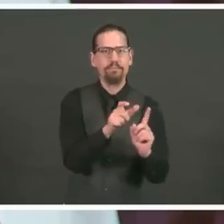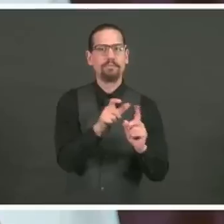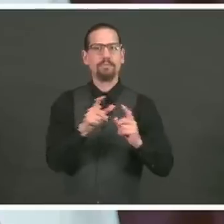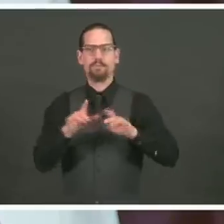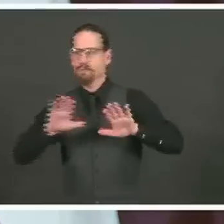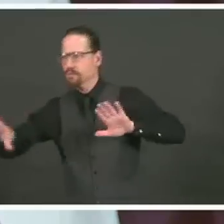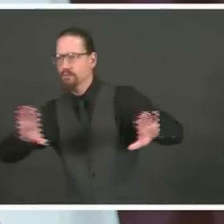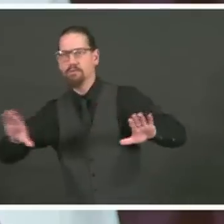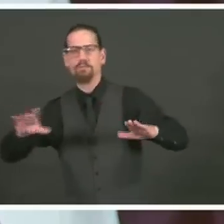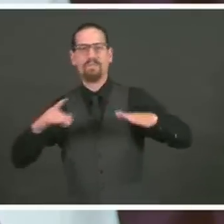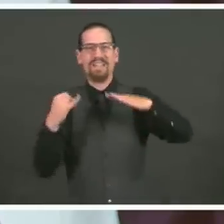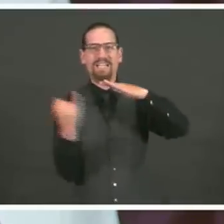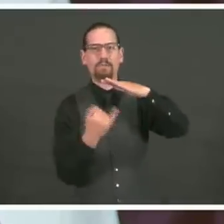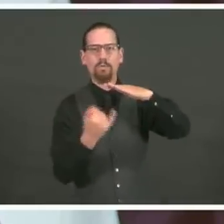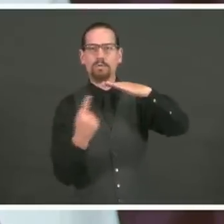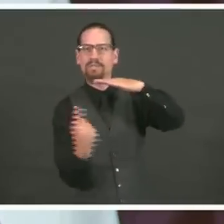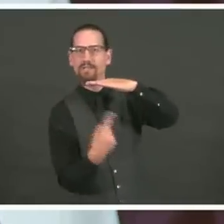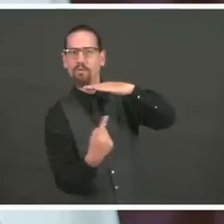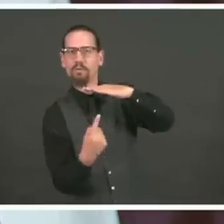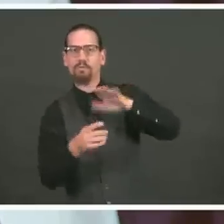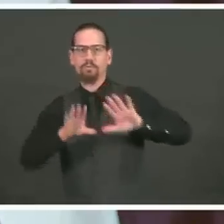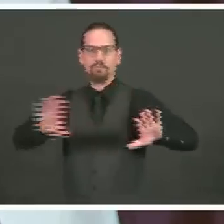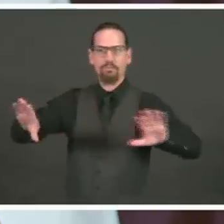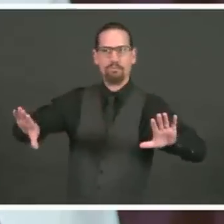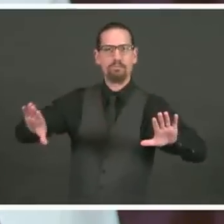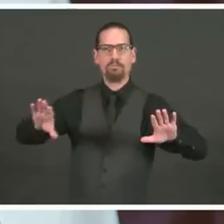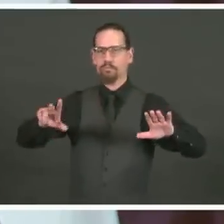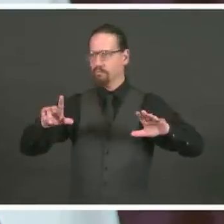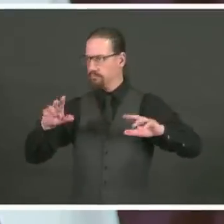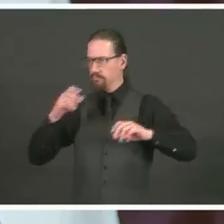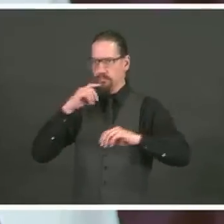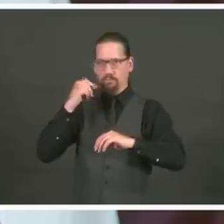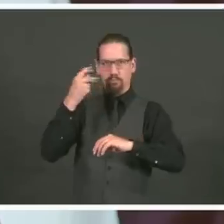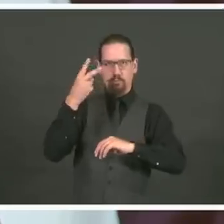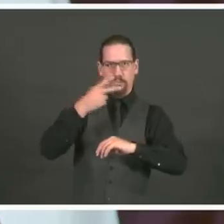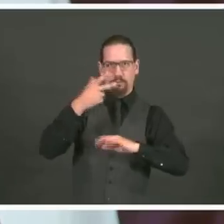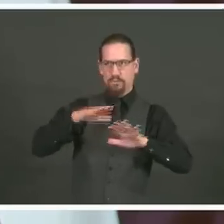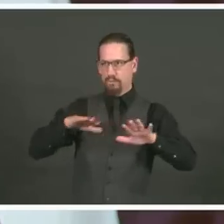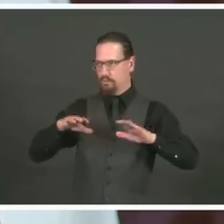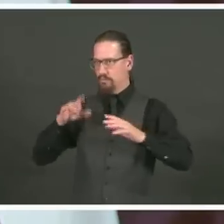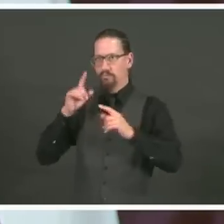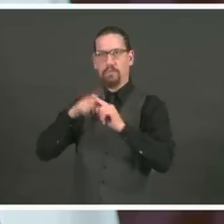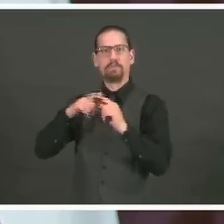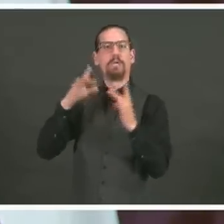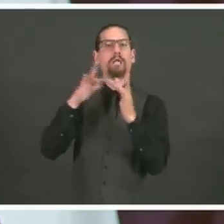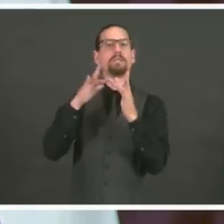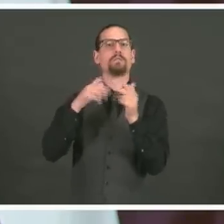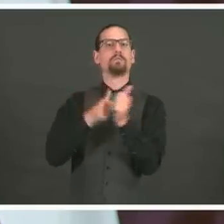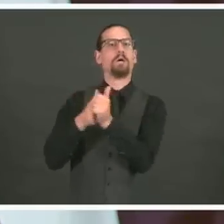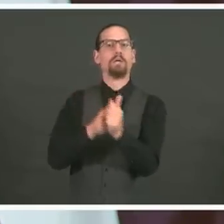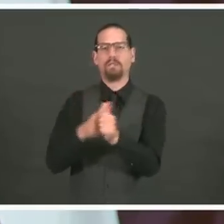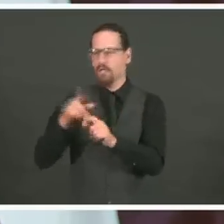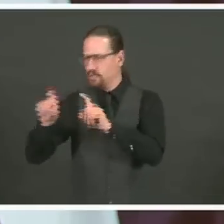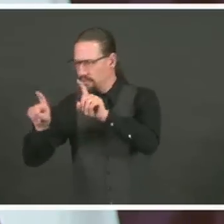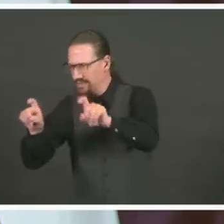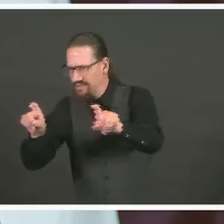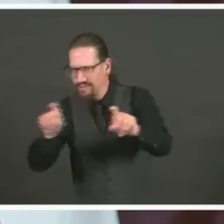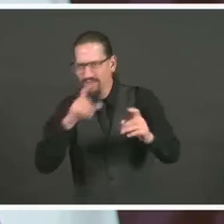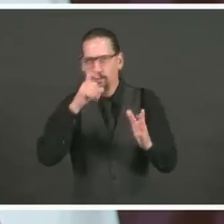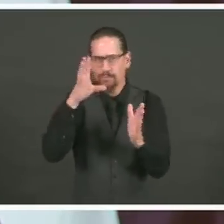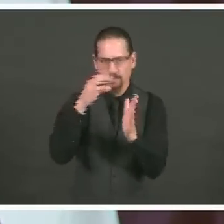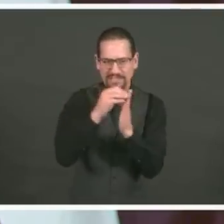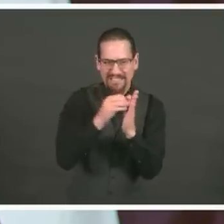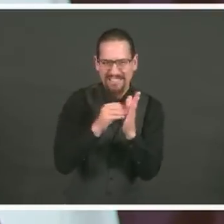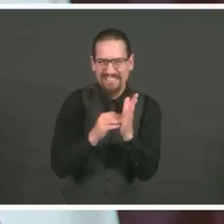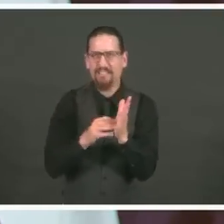facilities quickly if necessary for a period of time, contact tracing and case investigation. And every outbreak, and